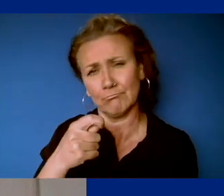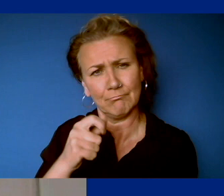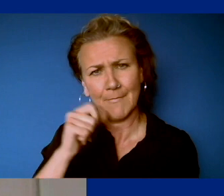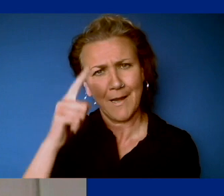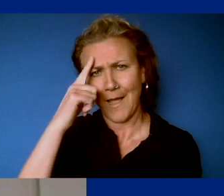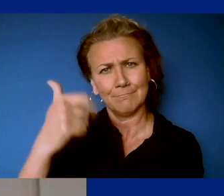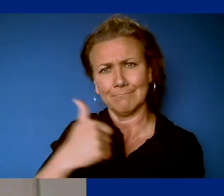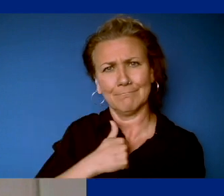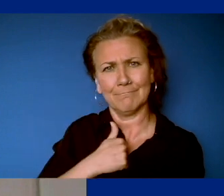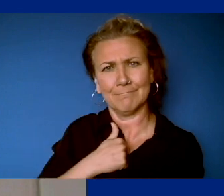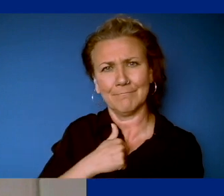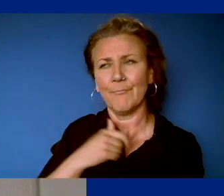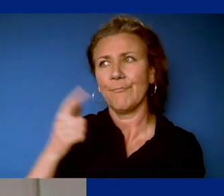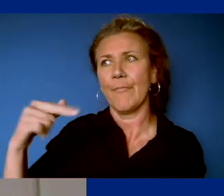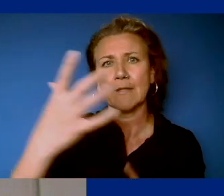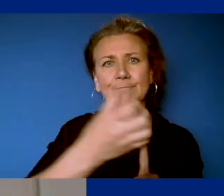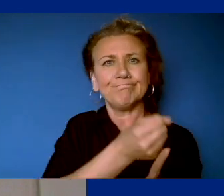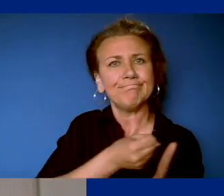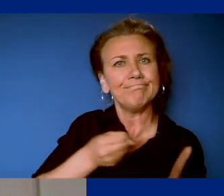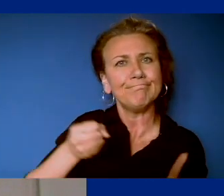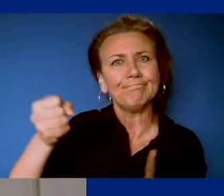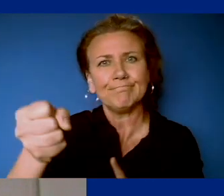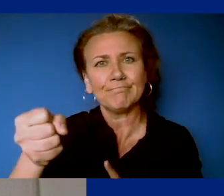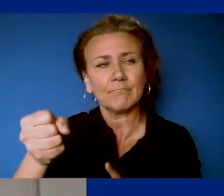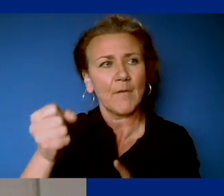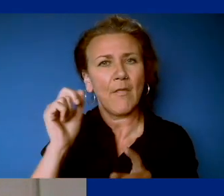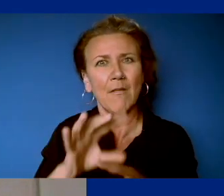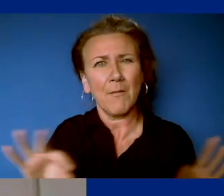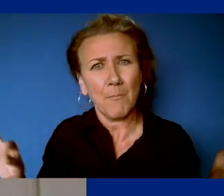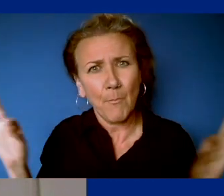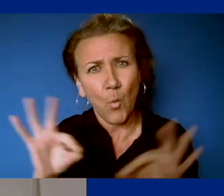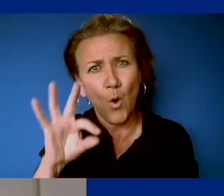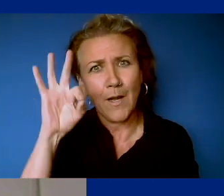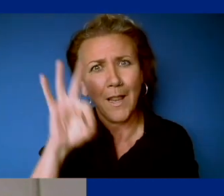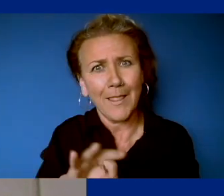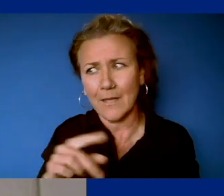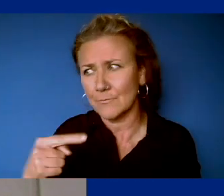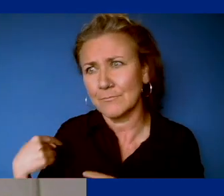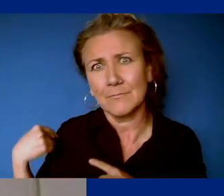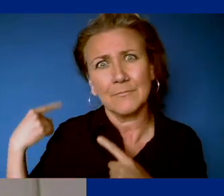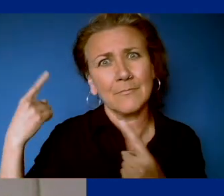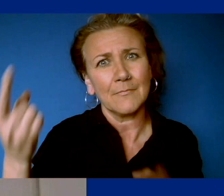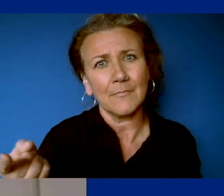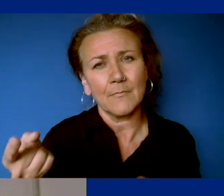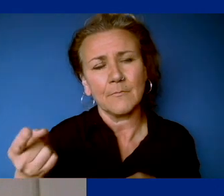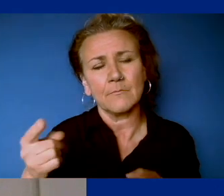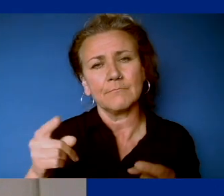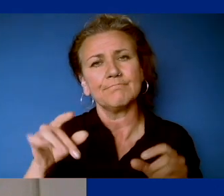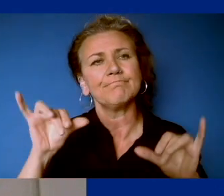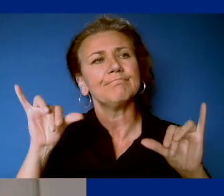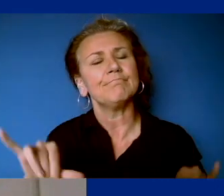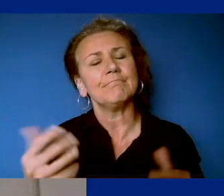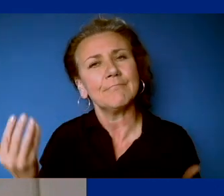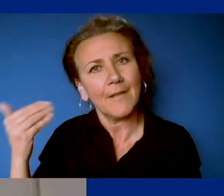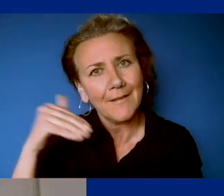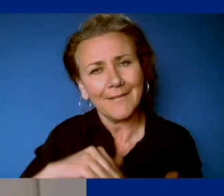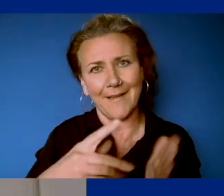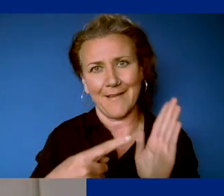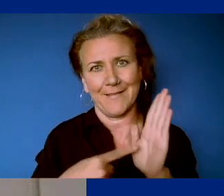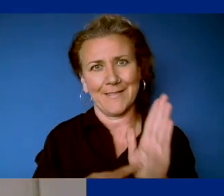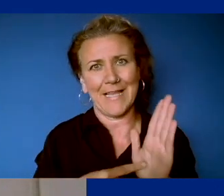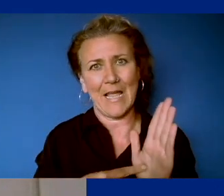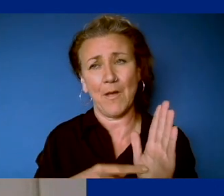1 month before one of the most important elections in at least a generation. And there it is, yet